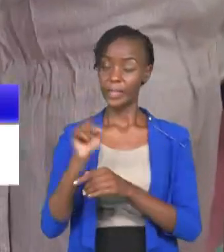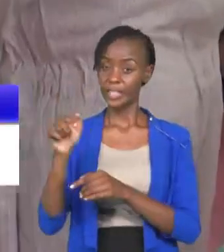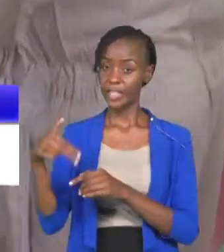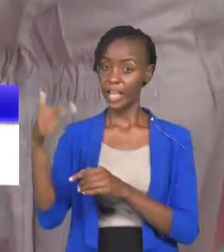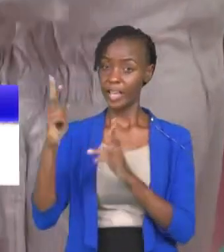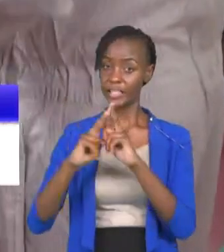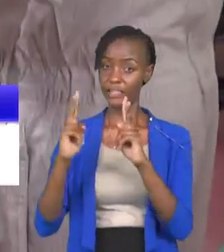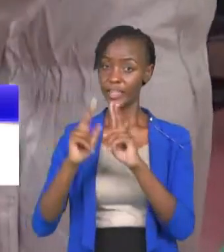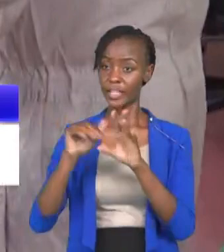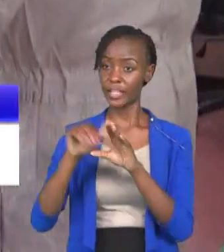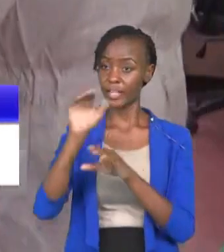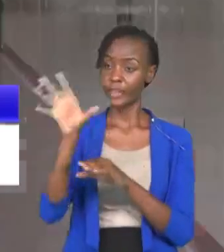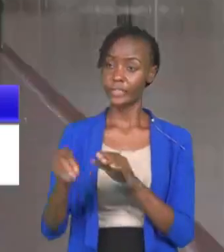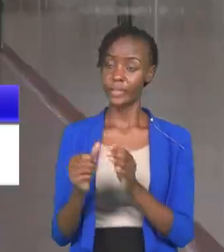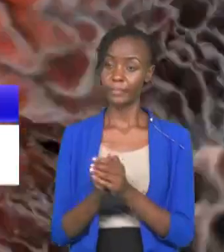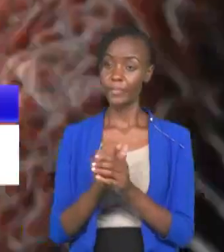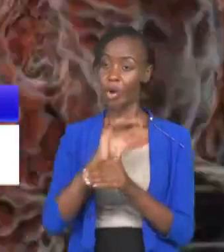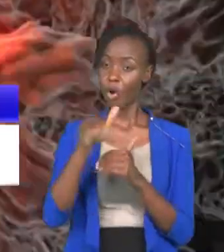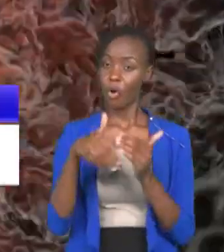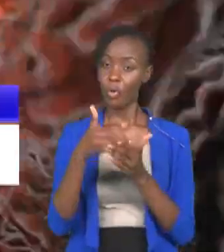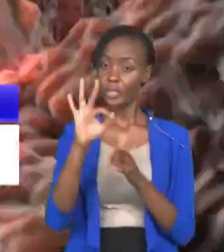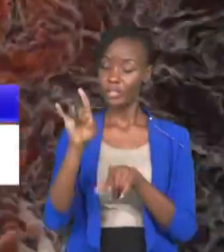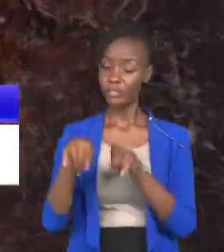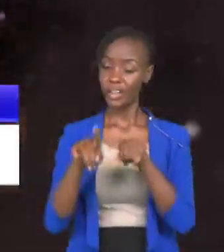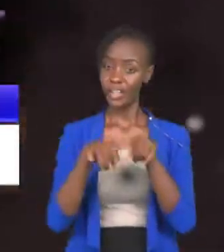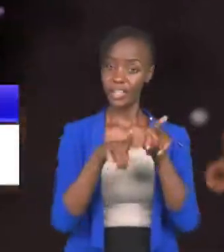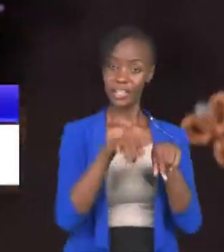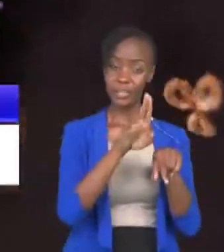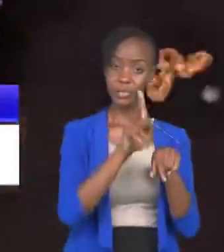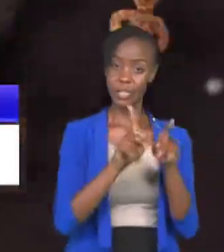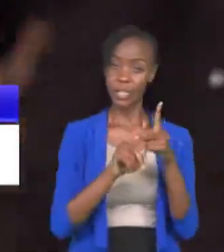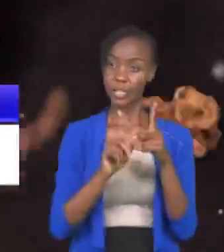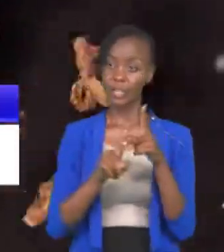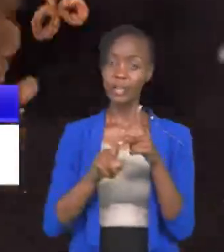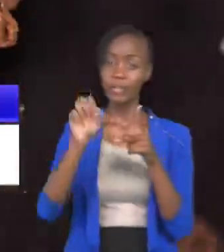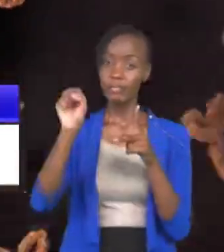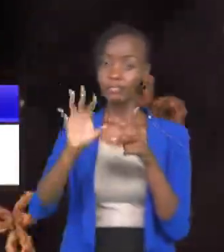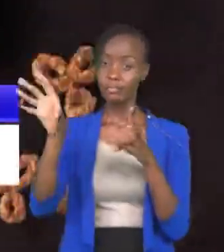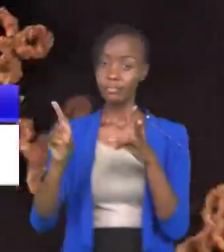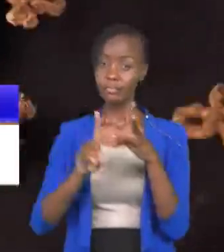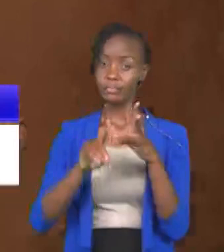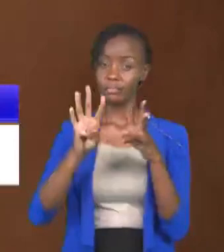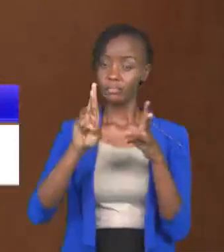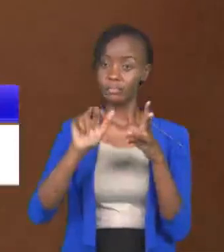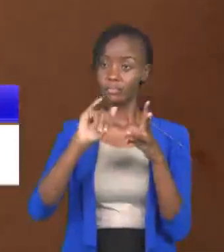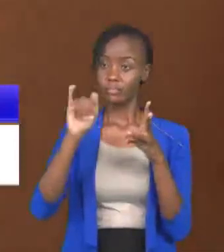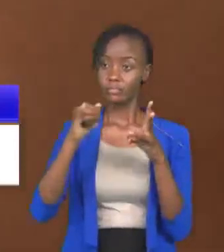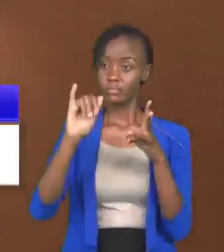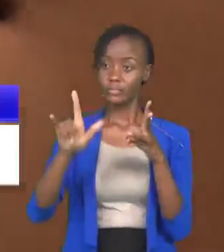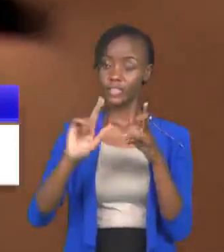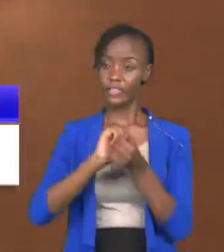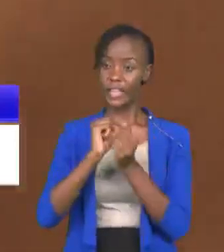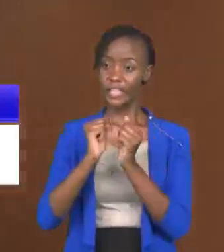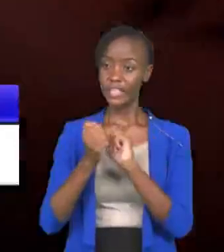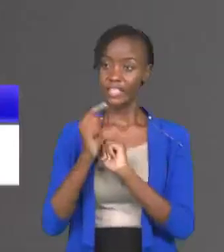number in Africa. All three variants detected in the UK, South Africa, and Brazil have undergone changes to their spike